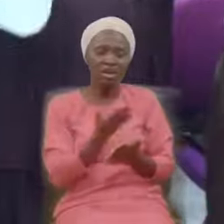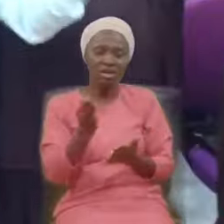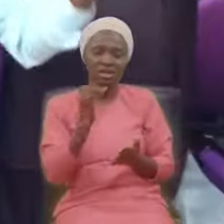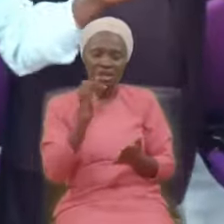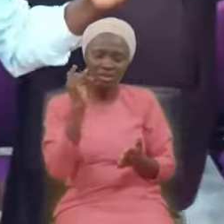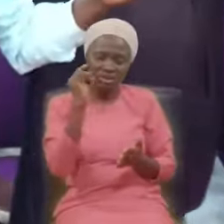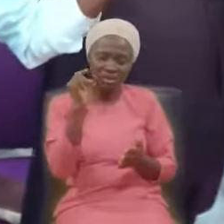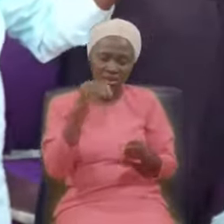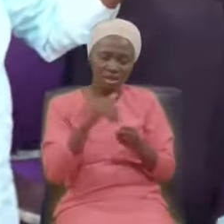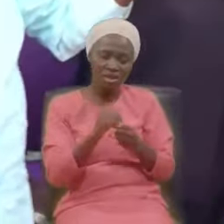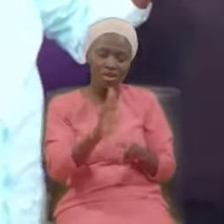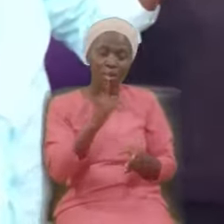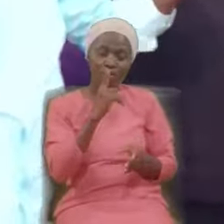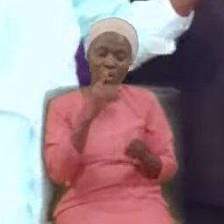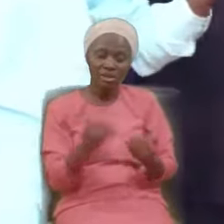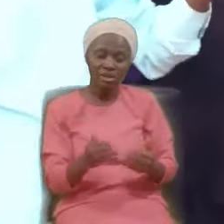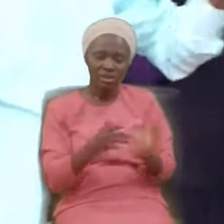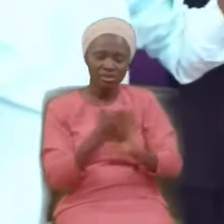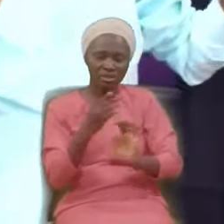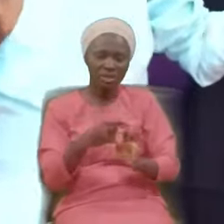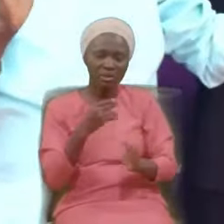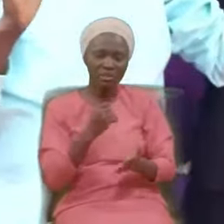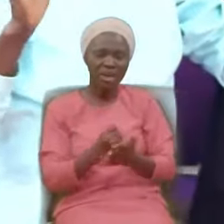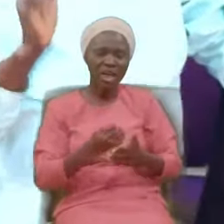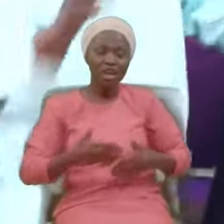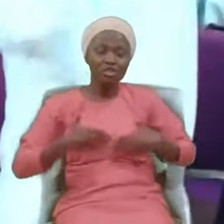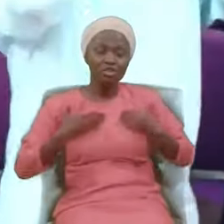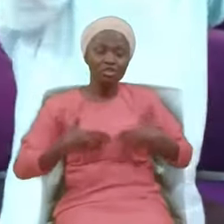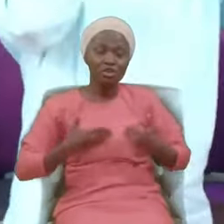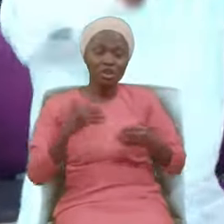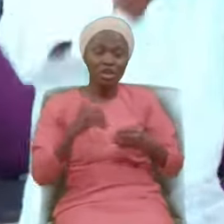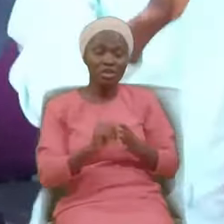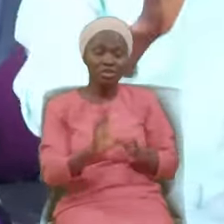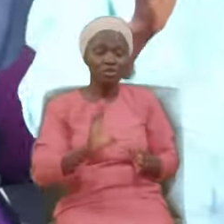now. Joy in your soul.